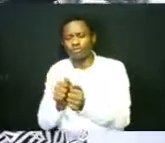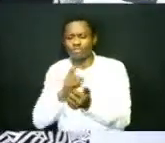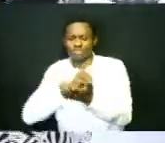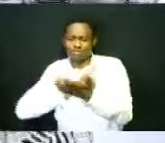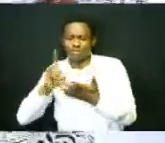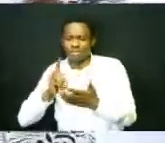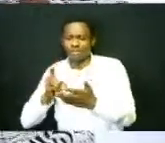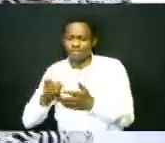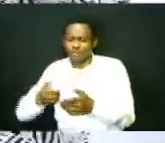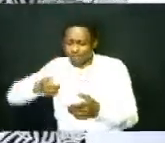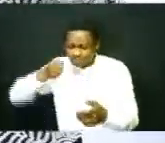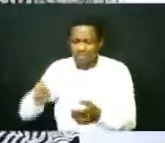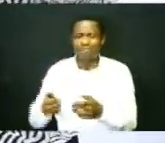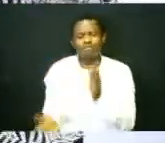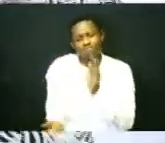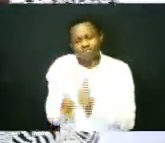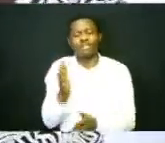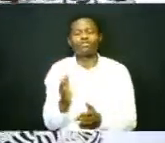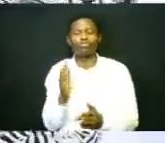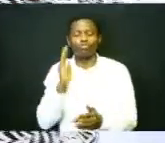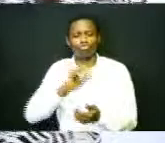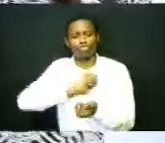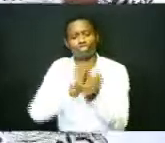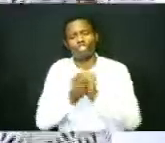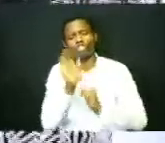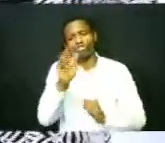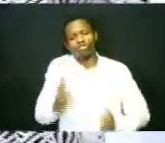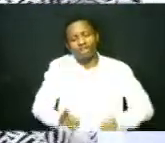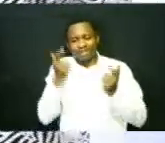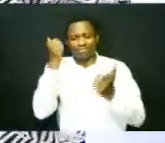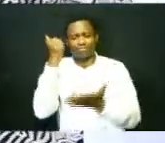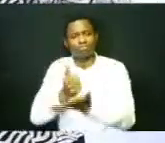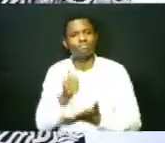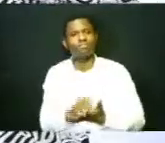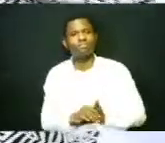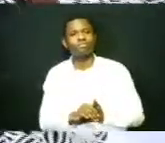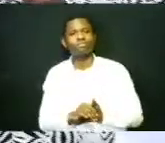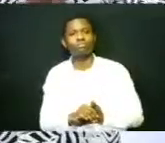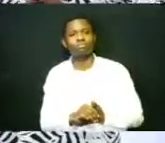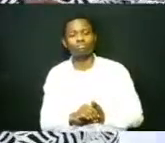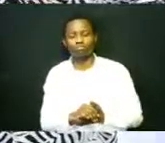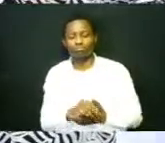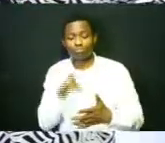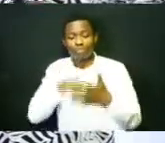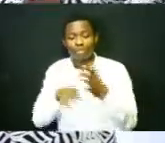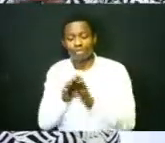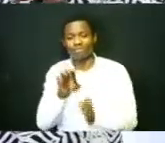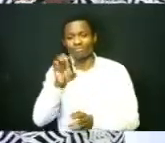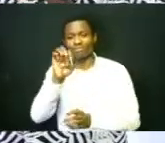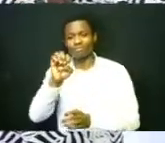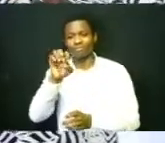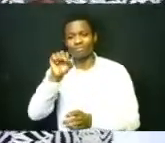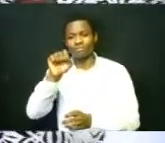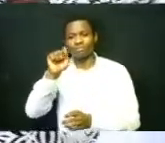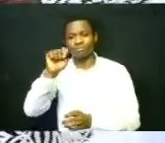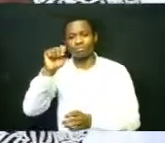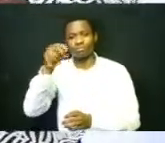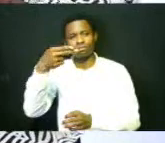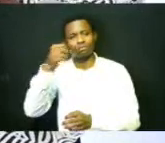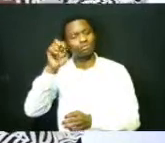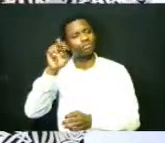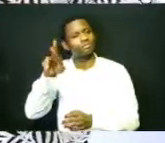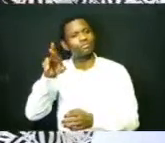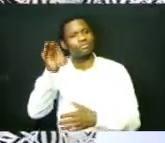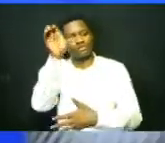yi onyame aso mu osha ode anwode sonko e de ebewura ne eba ne mu. Esther chapter 2 verse 15 to 17, if you